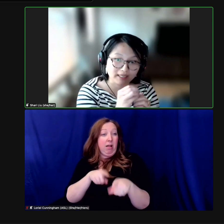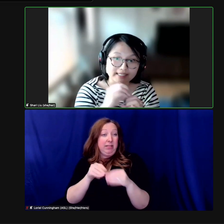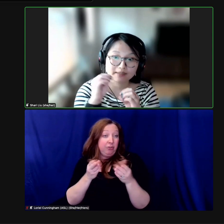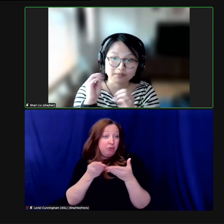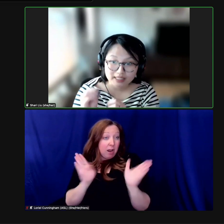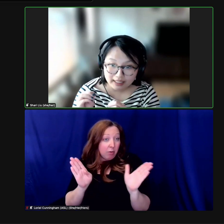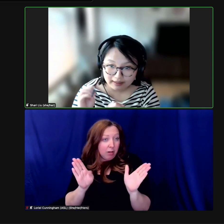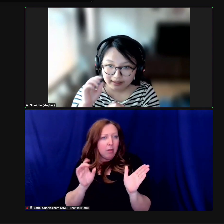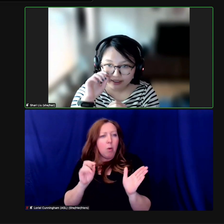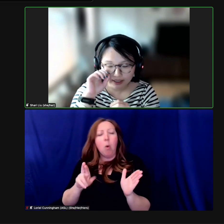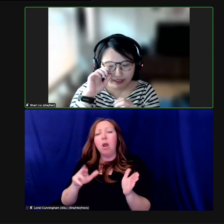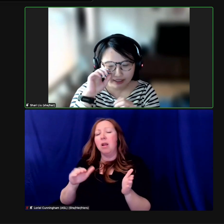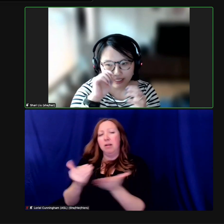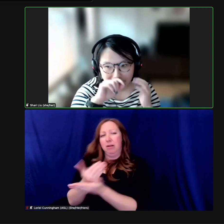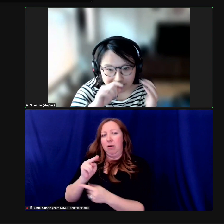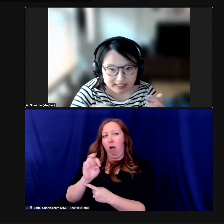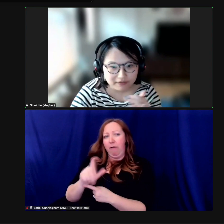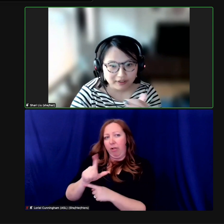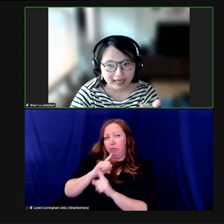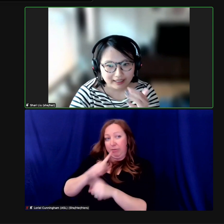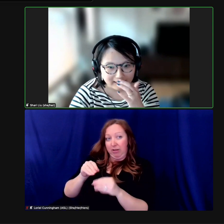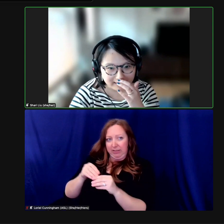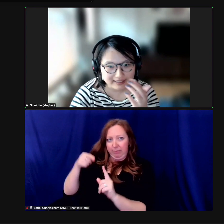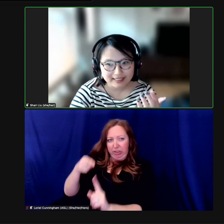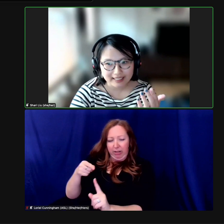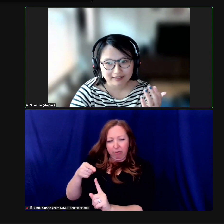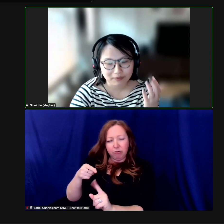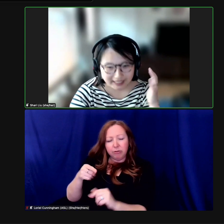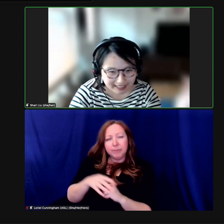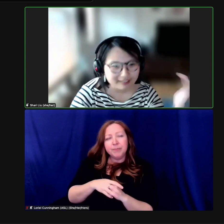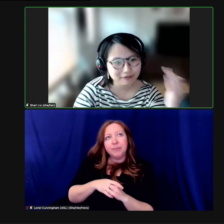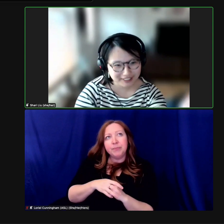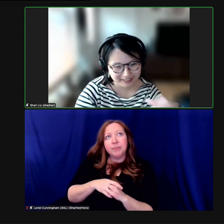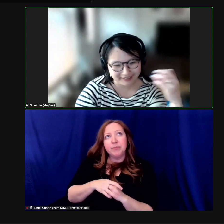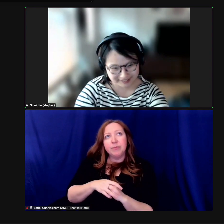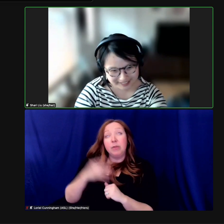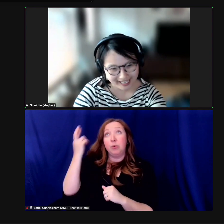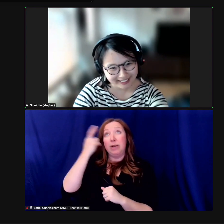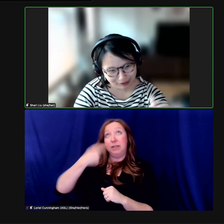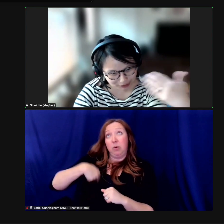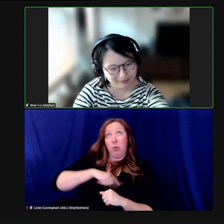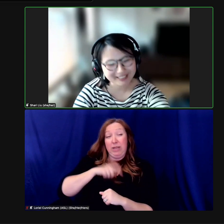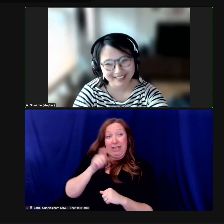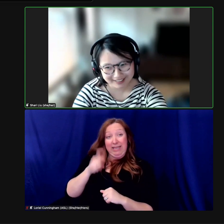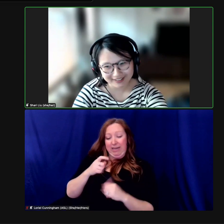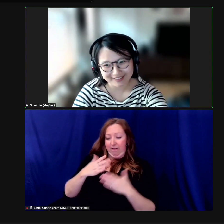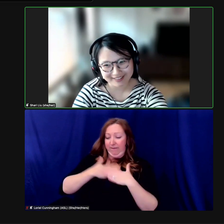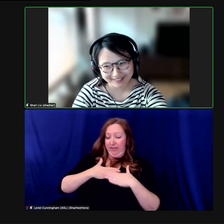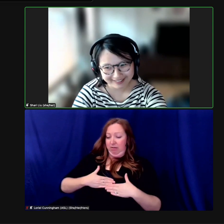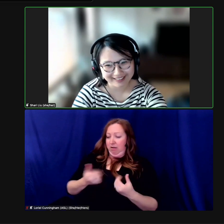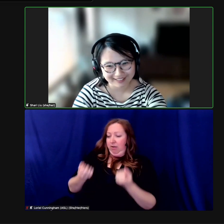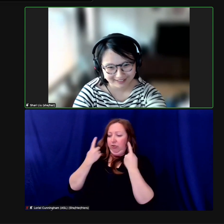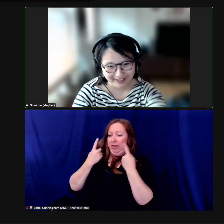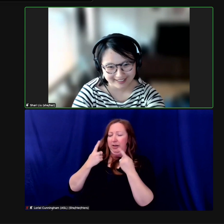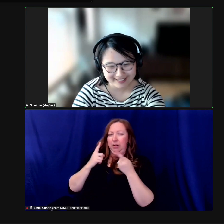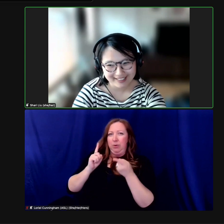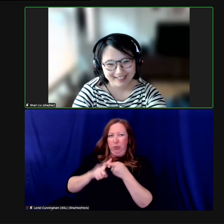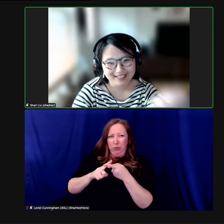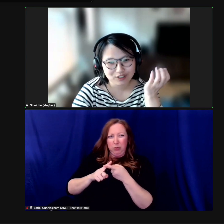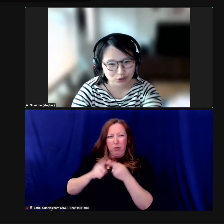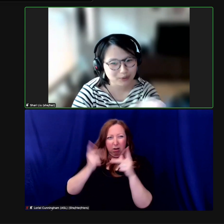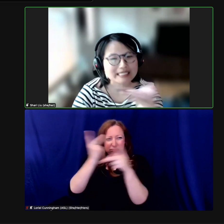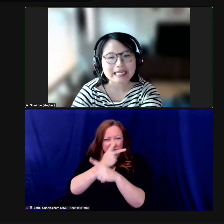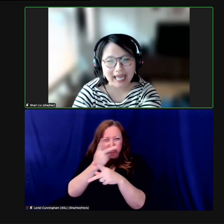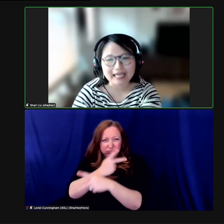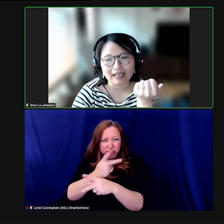novelty responses in particular, and the reason for that is that we need physical understanding in order to make sense of these psychological